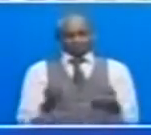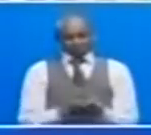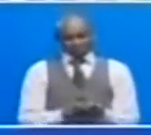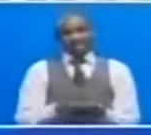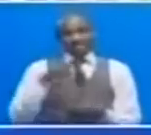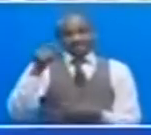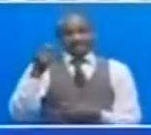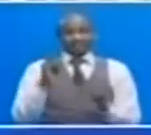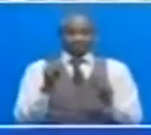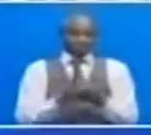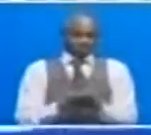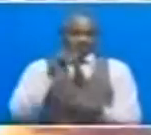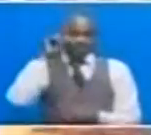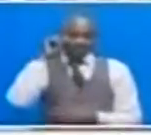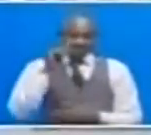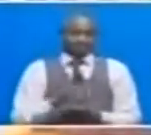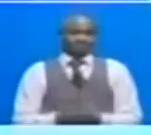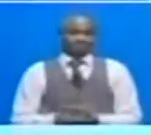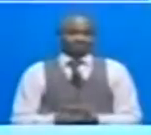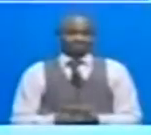Ontomwa, KTN News, Mombasa.